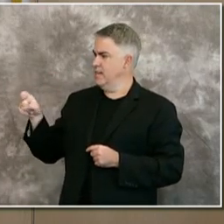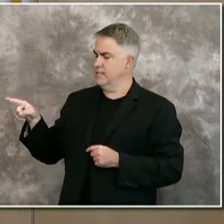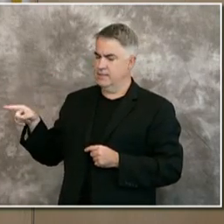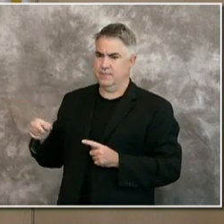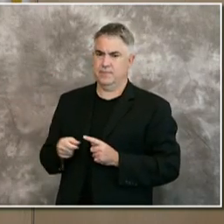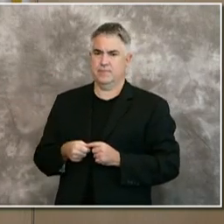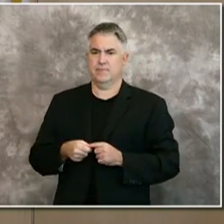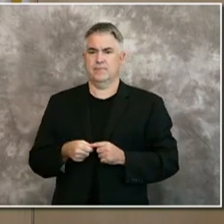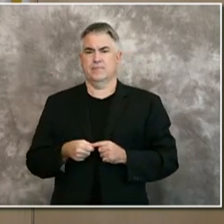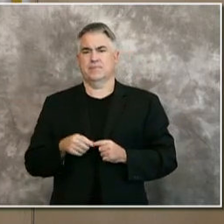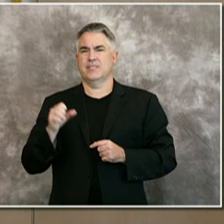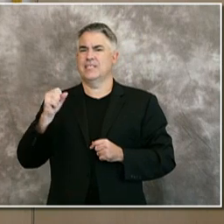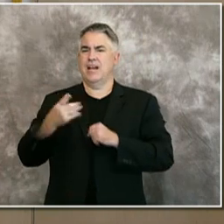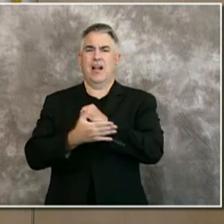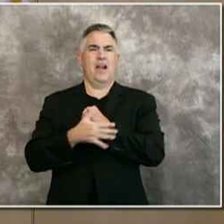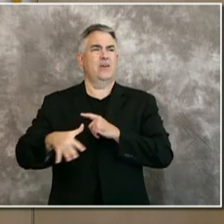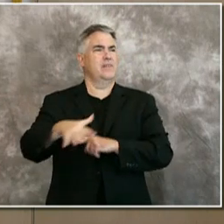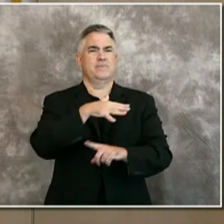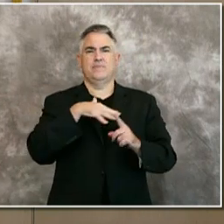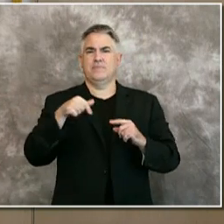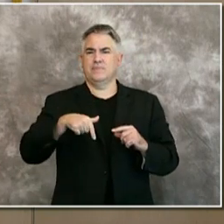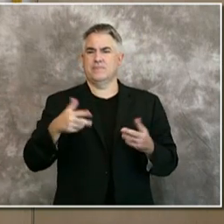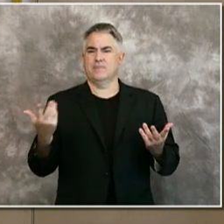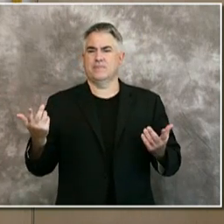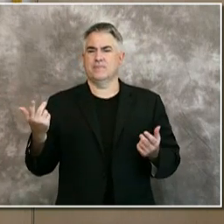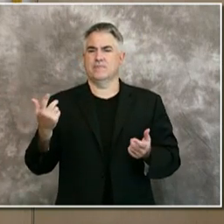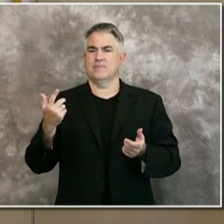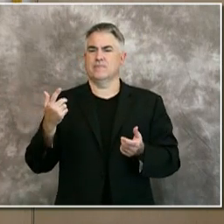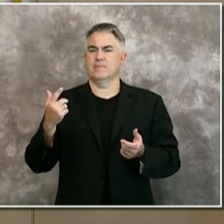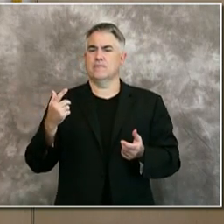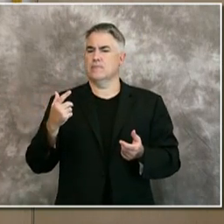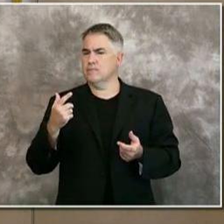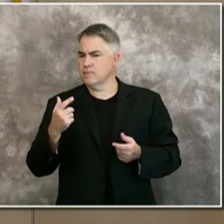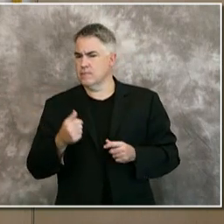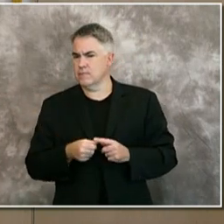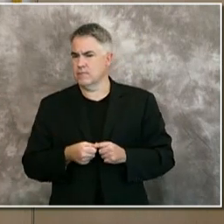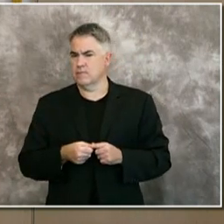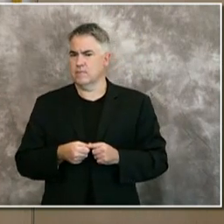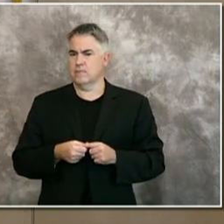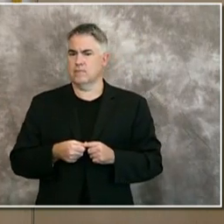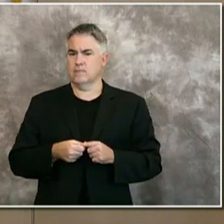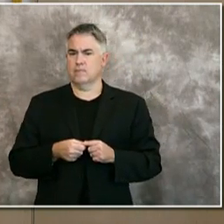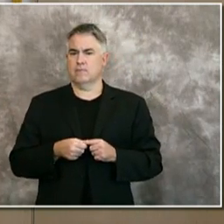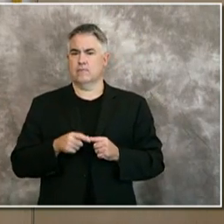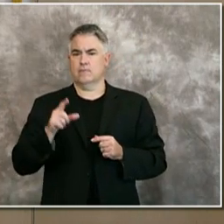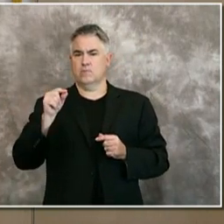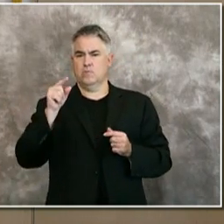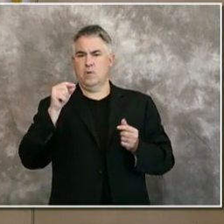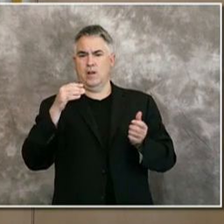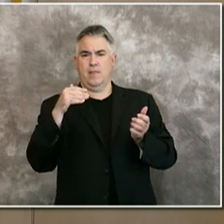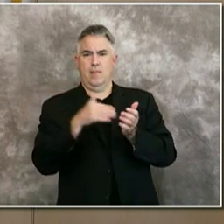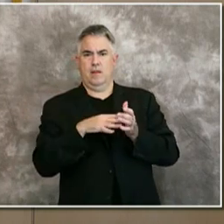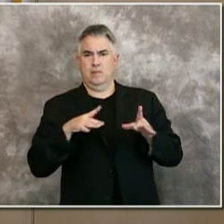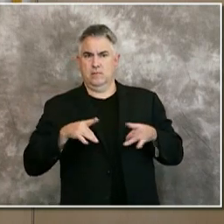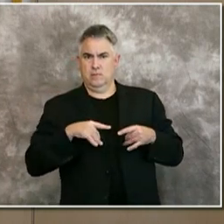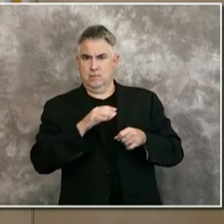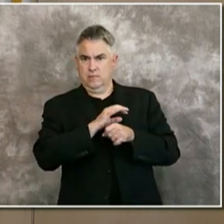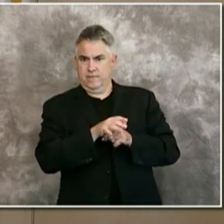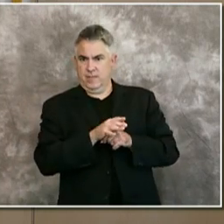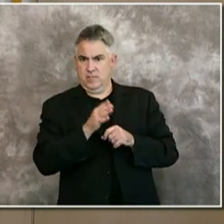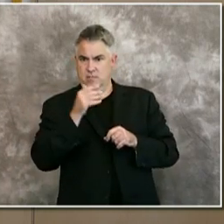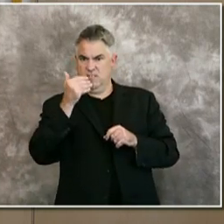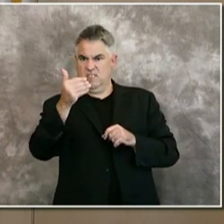stop recording flu cases after we passed 20,000 cases in early March? And how many of the 20,000 flu cases do you think